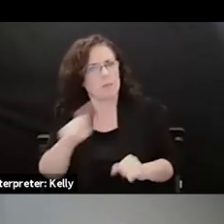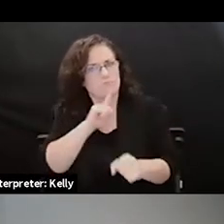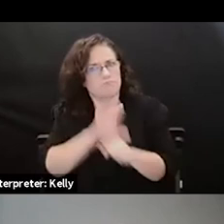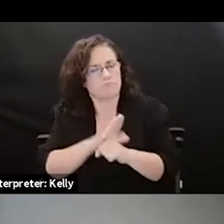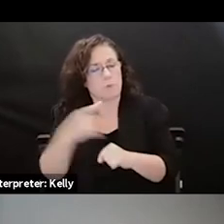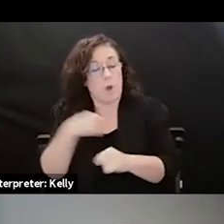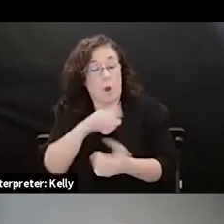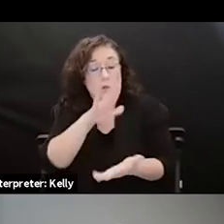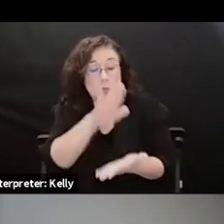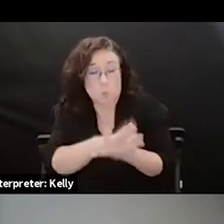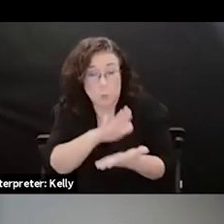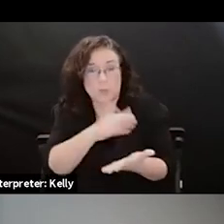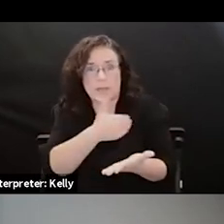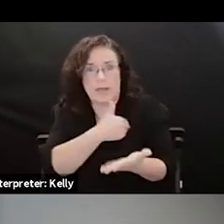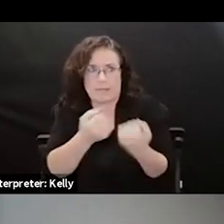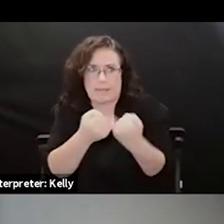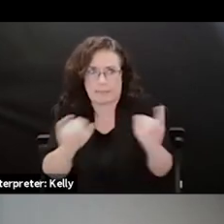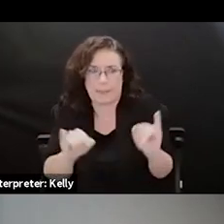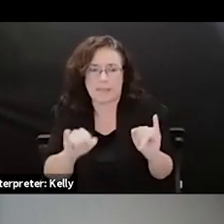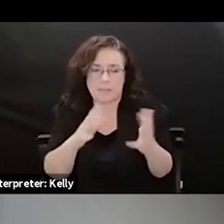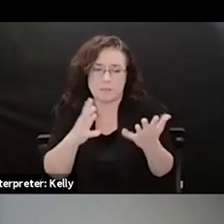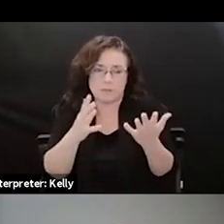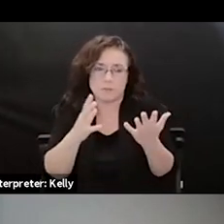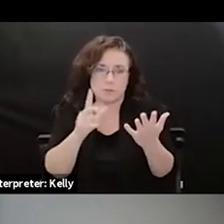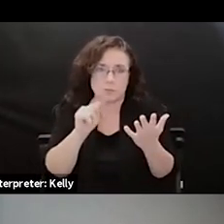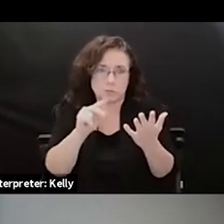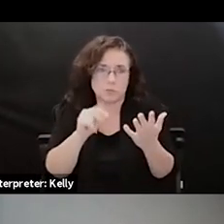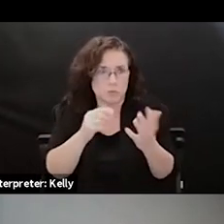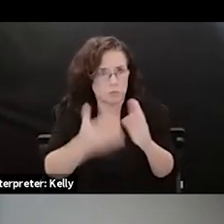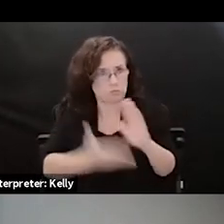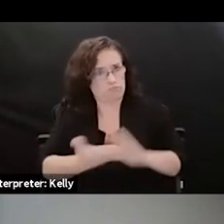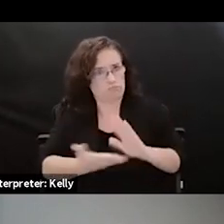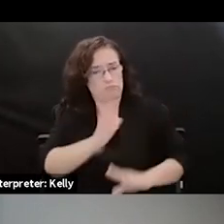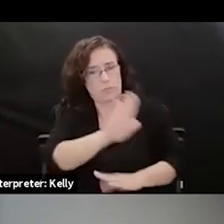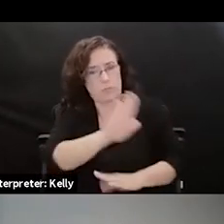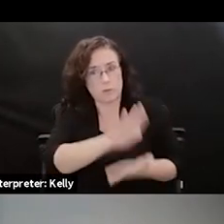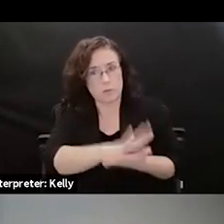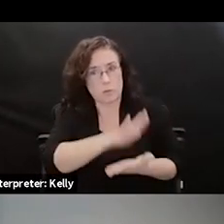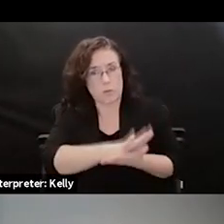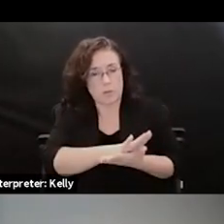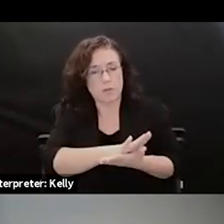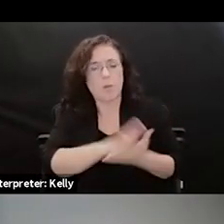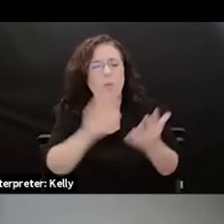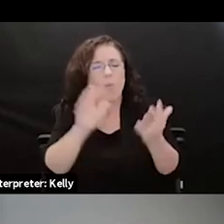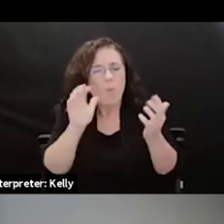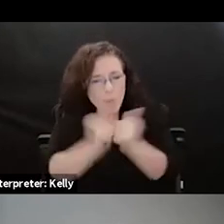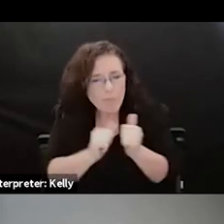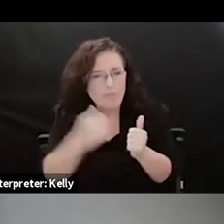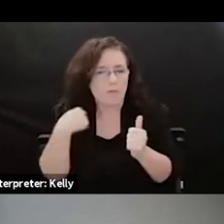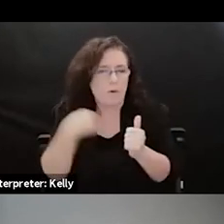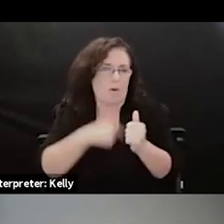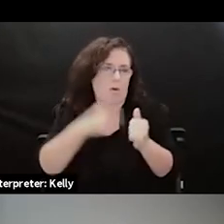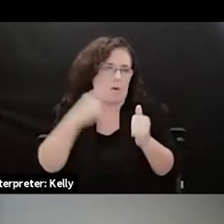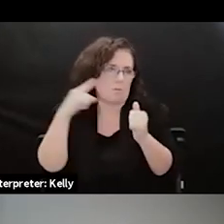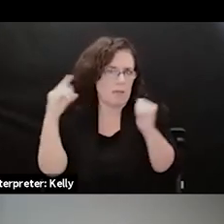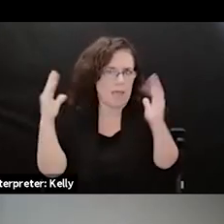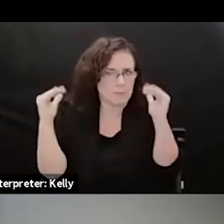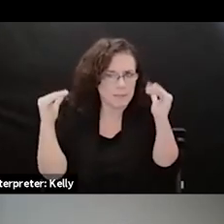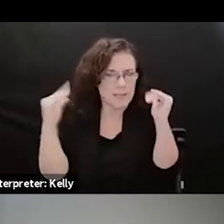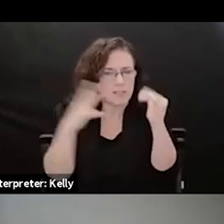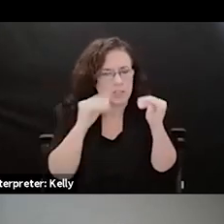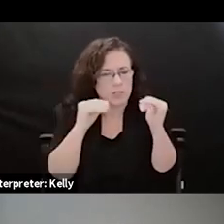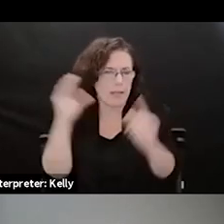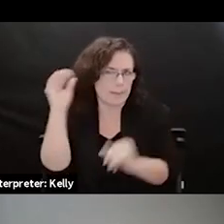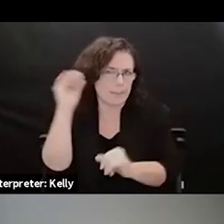flexibility to do so however that certainly comes with a level of responsibility and expectation and i think um i know meg you and everybody's been